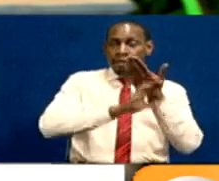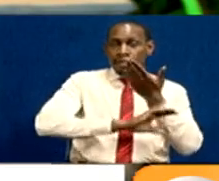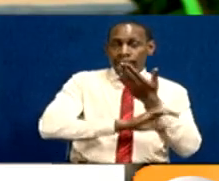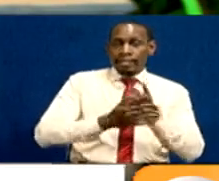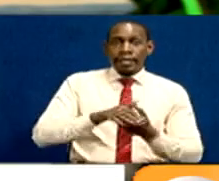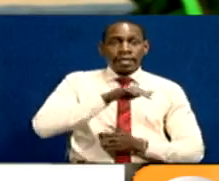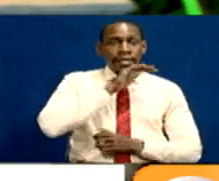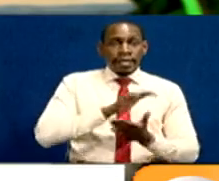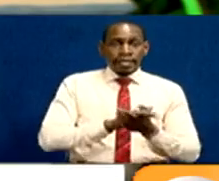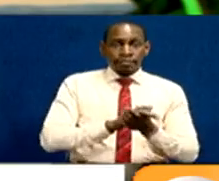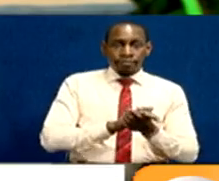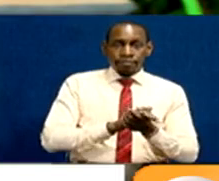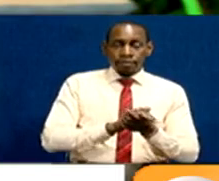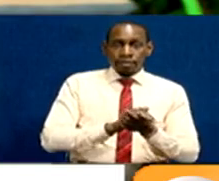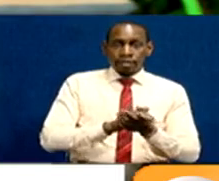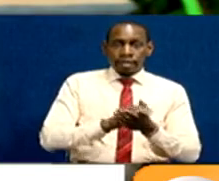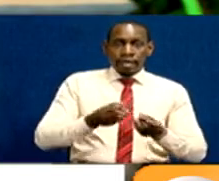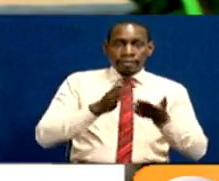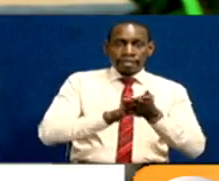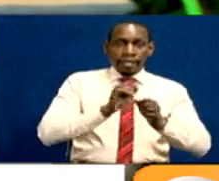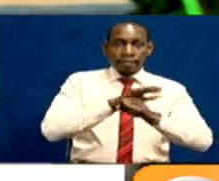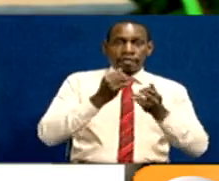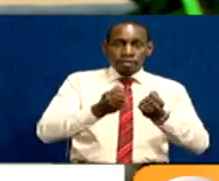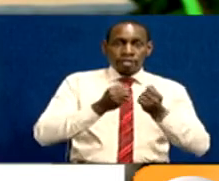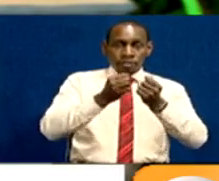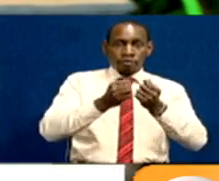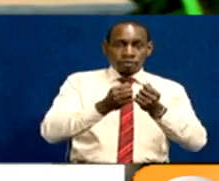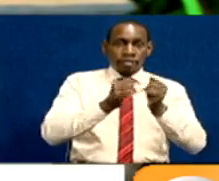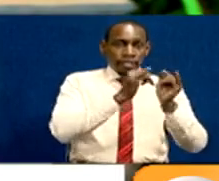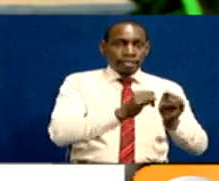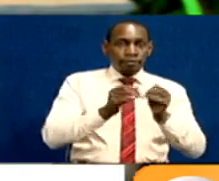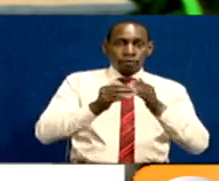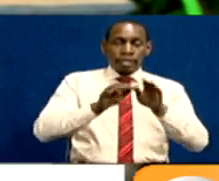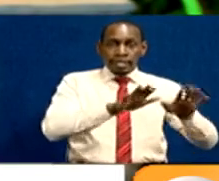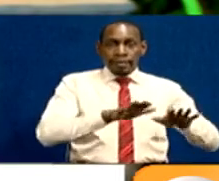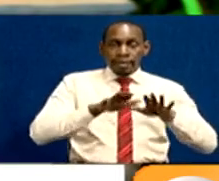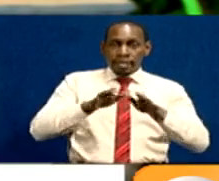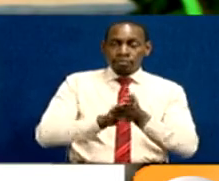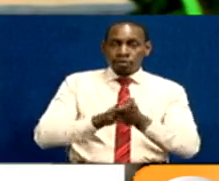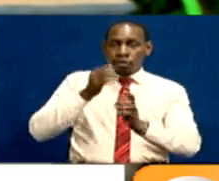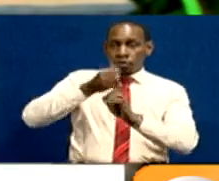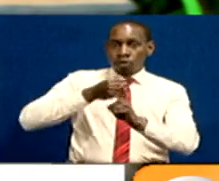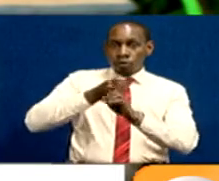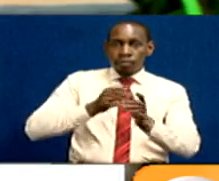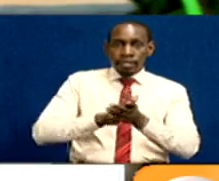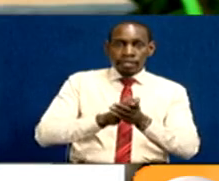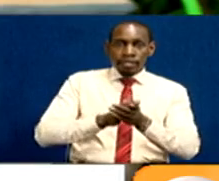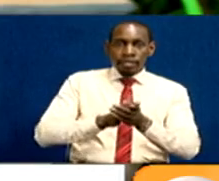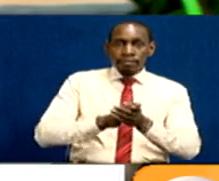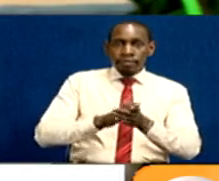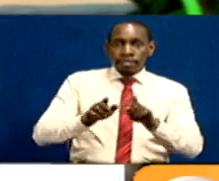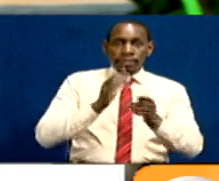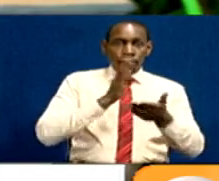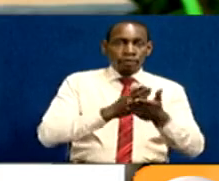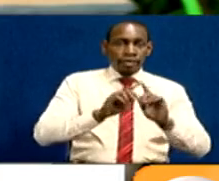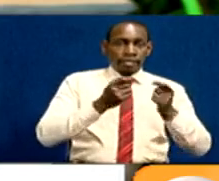country. Odinga has designated influential and trusted individuals to head his campaigns in various regions to galvanize the gains and ensure his